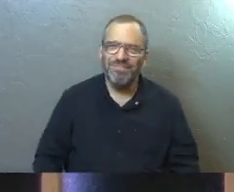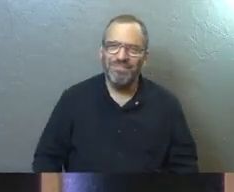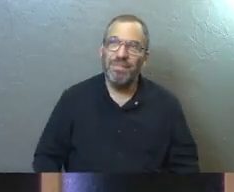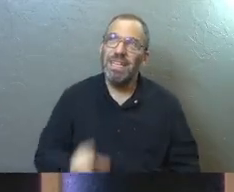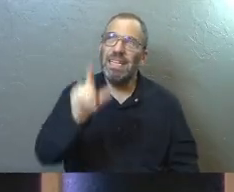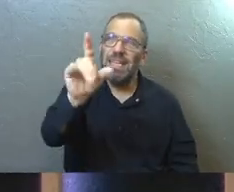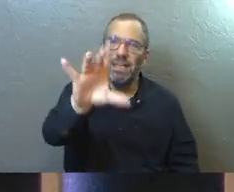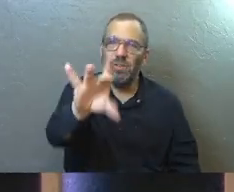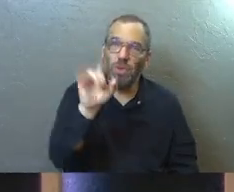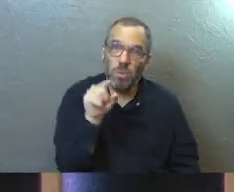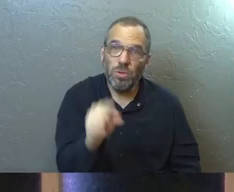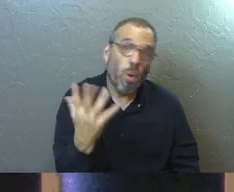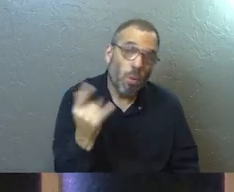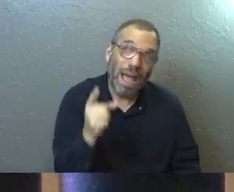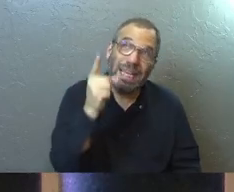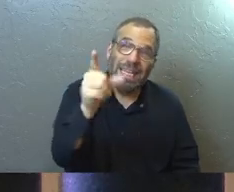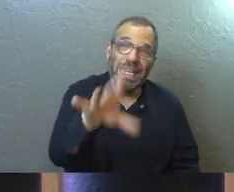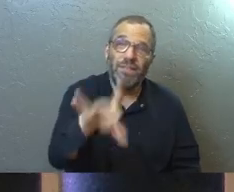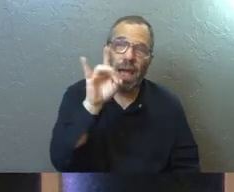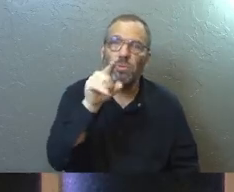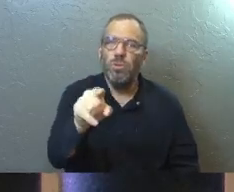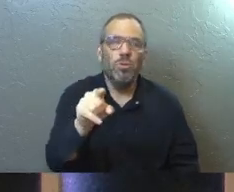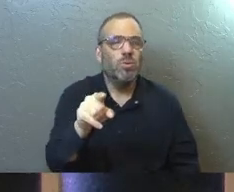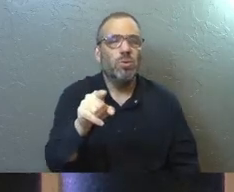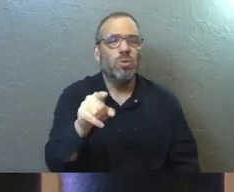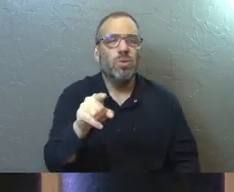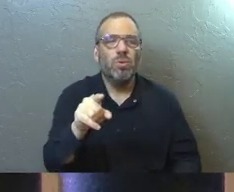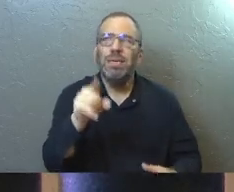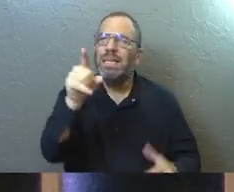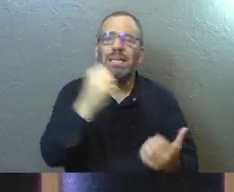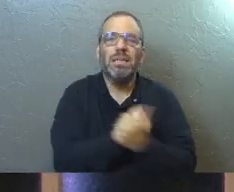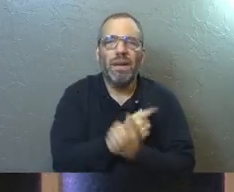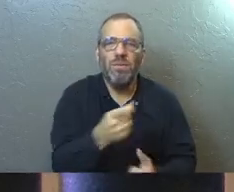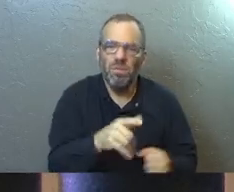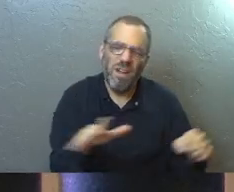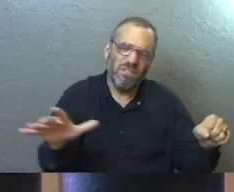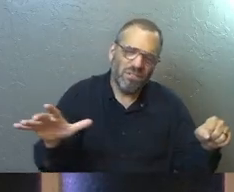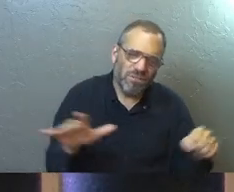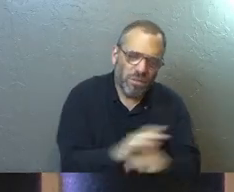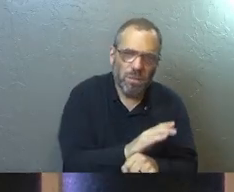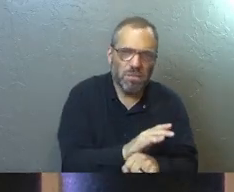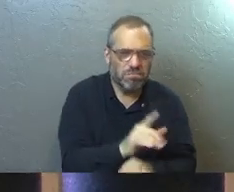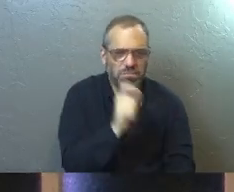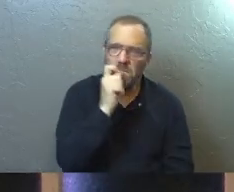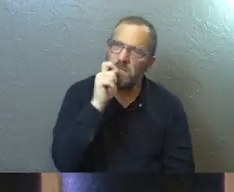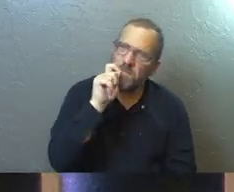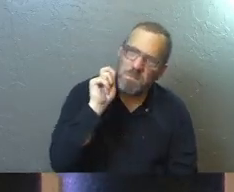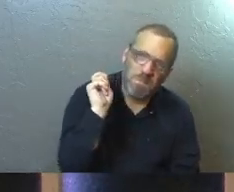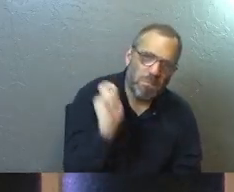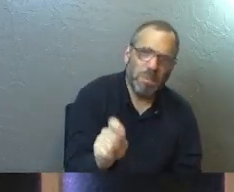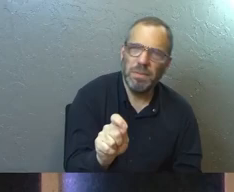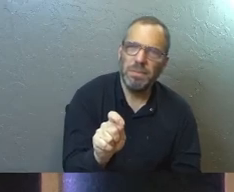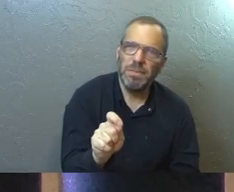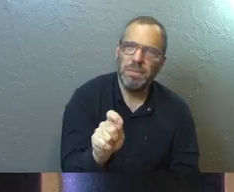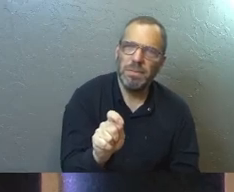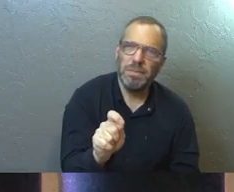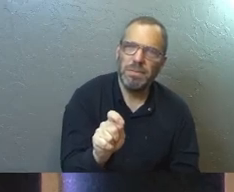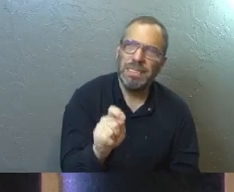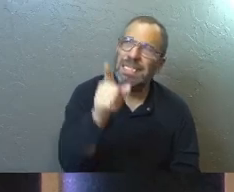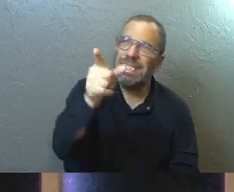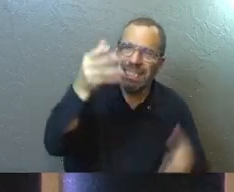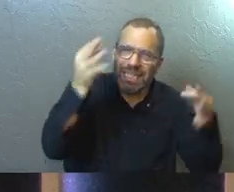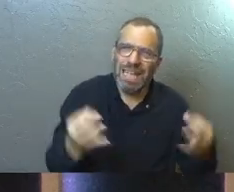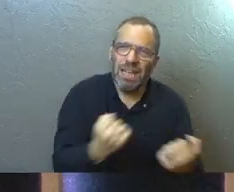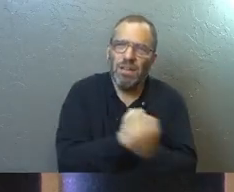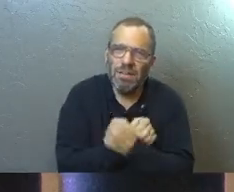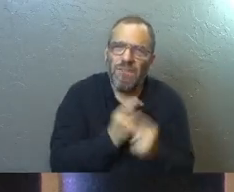He chose you because he found you lovable, full stop. He chose to love you. That's